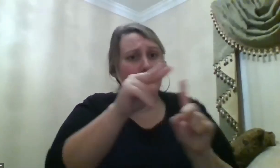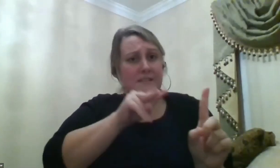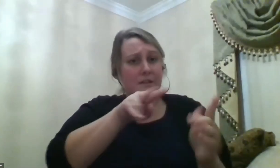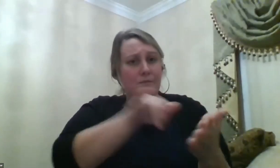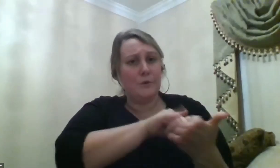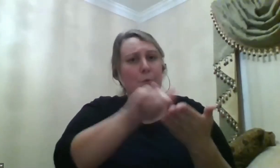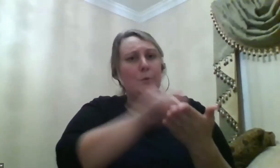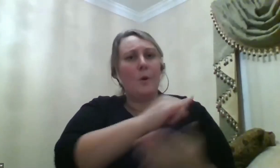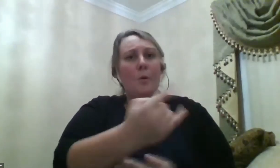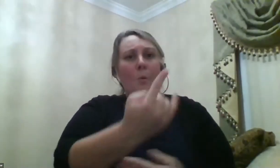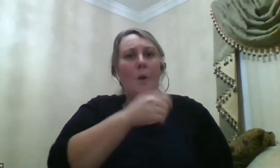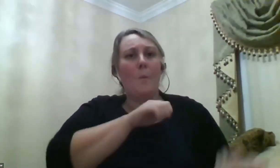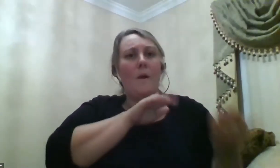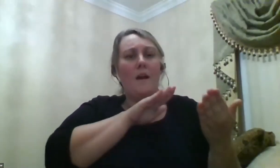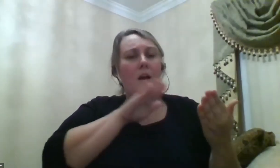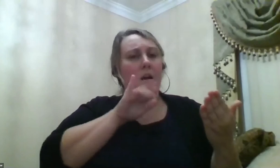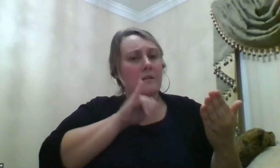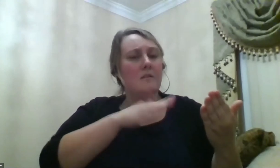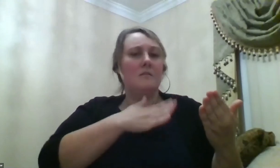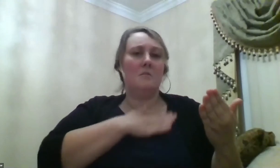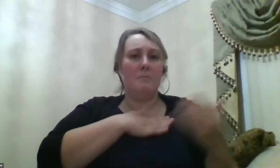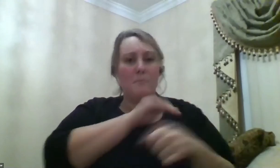economic background, um,